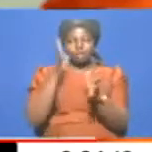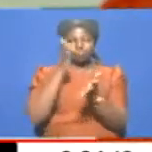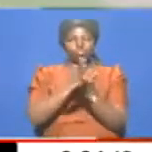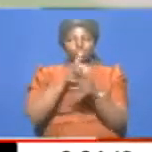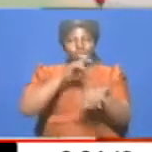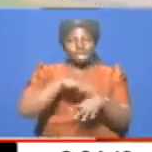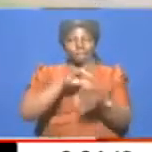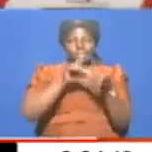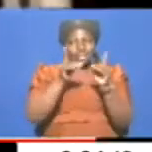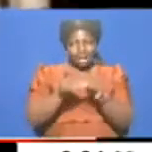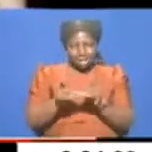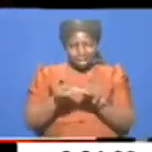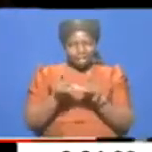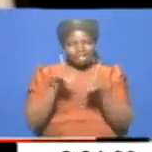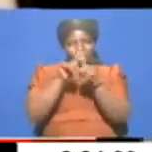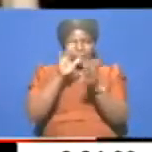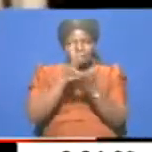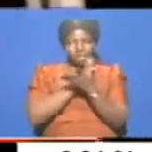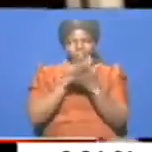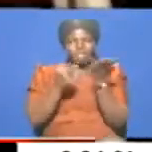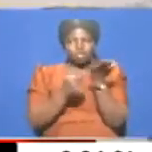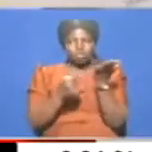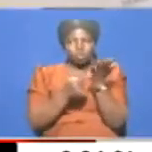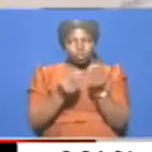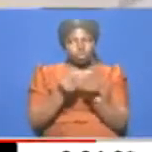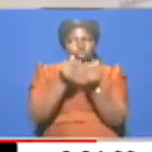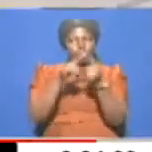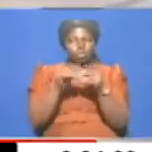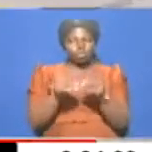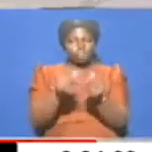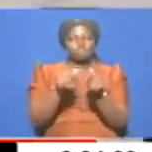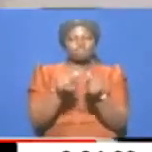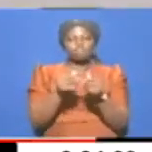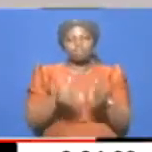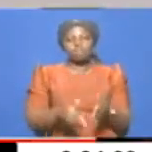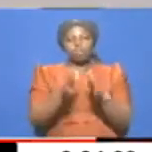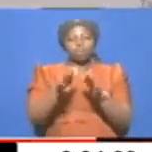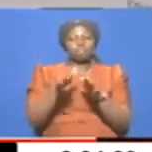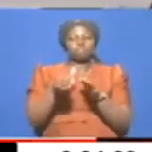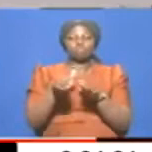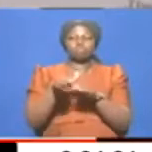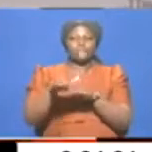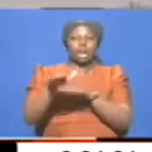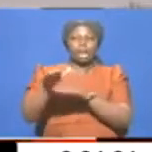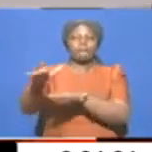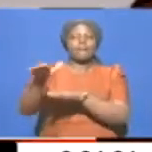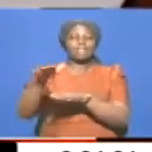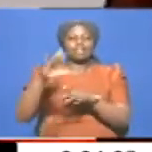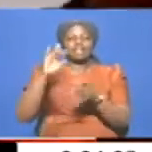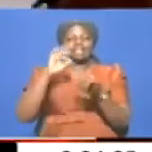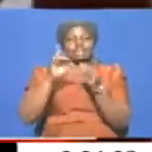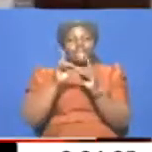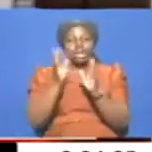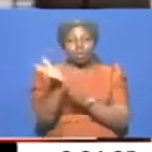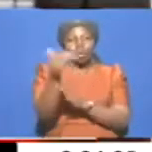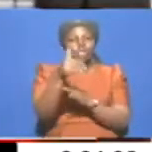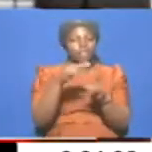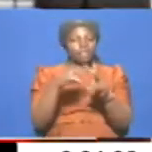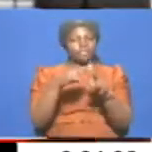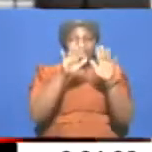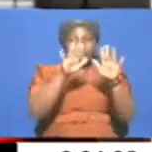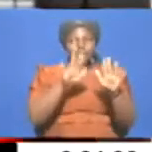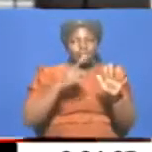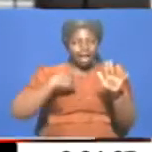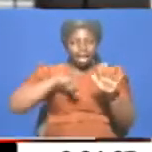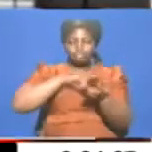of a technological solution to address traffic jams. Data collection is an integral part of our innovation journey. We rely on